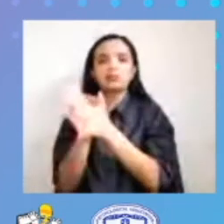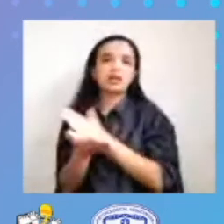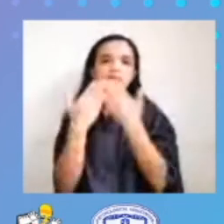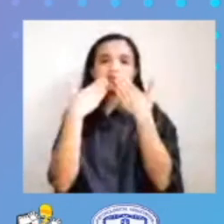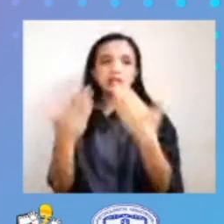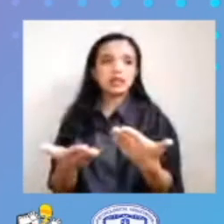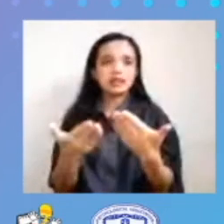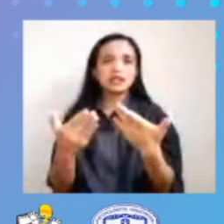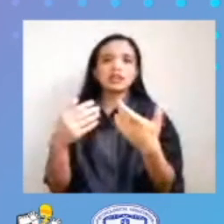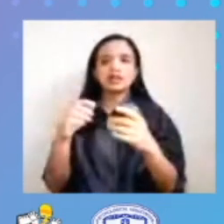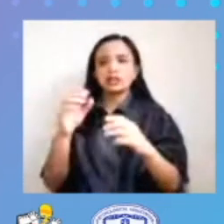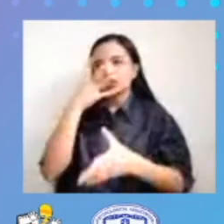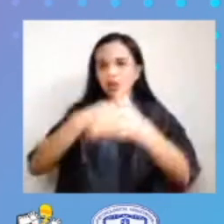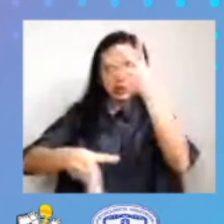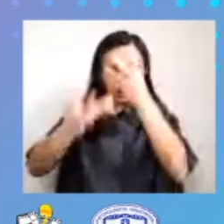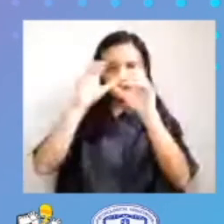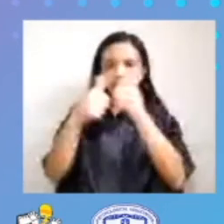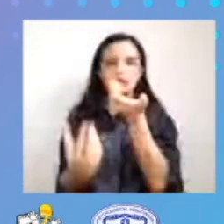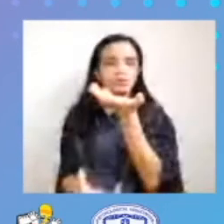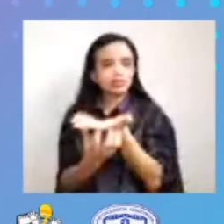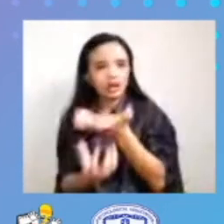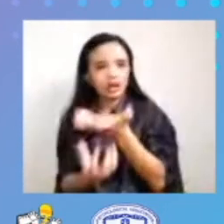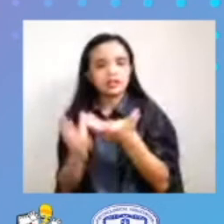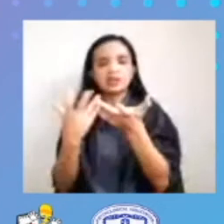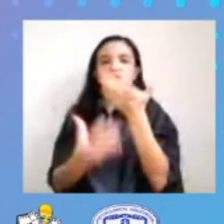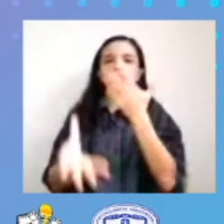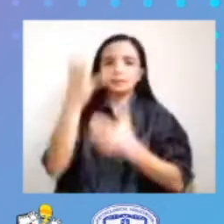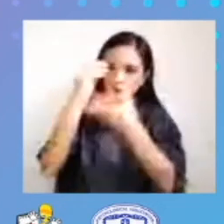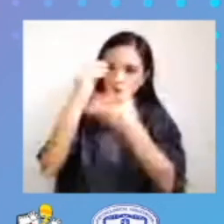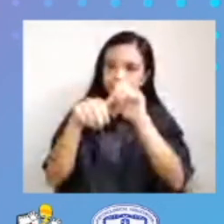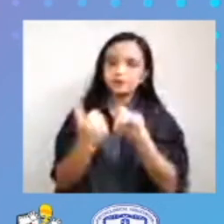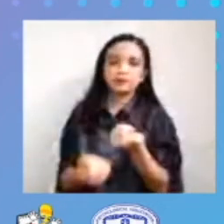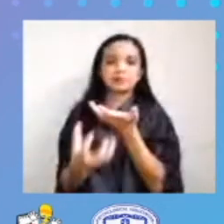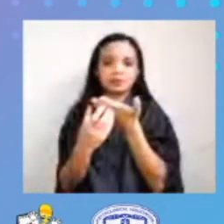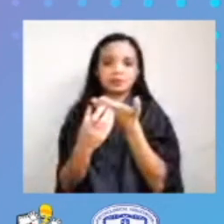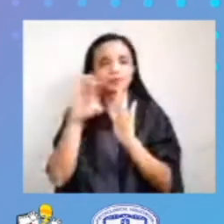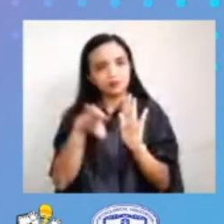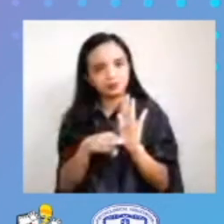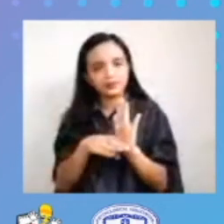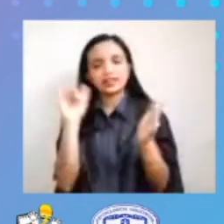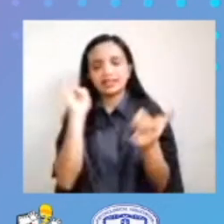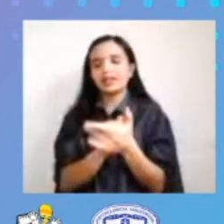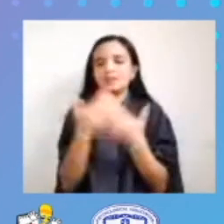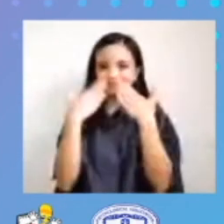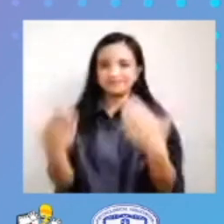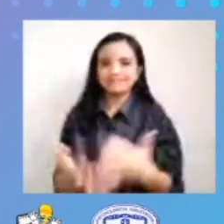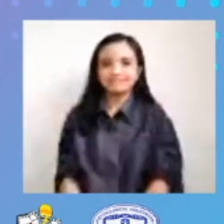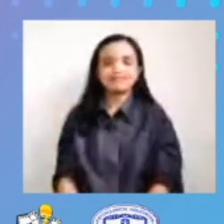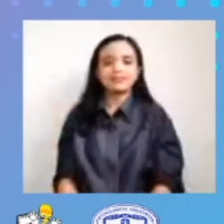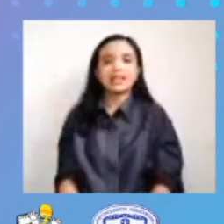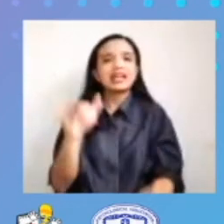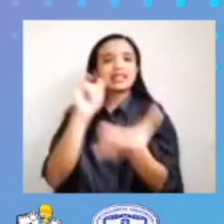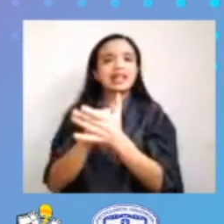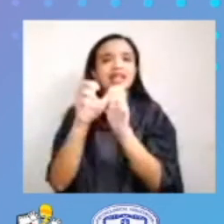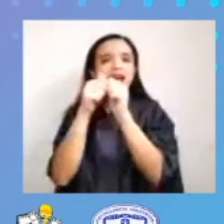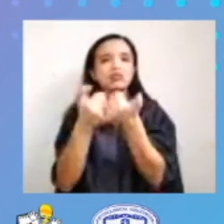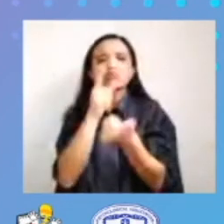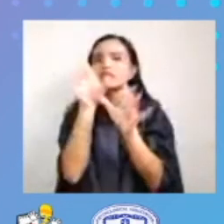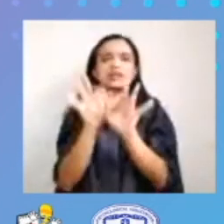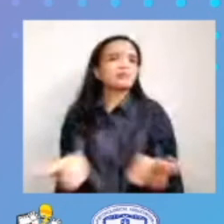right? But usually we suggest like bawasan mo yung masyadong abstraction ng mga decoration mo sa